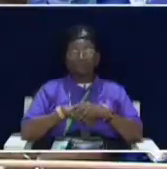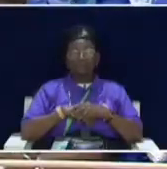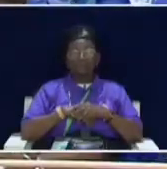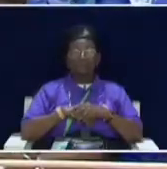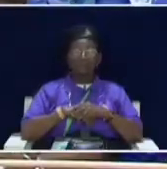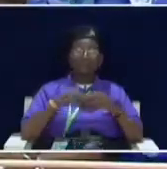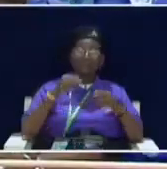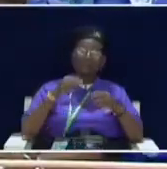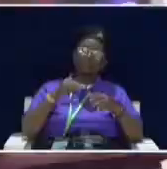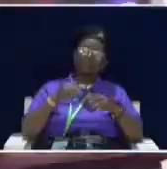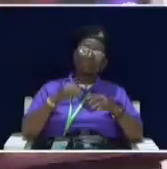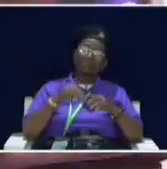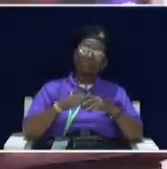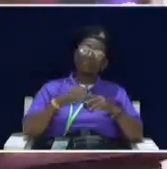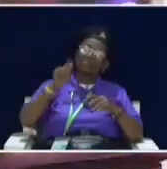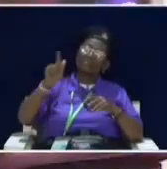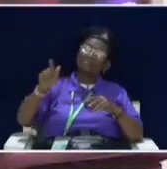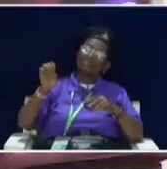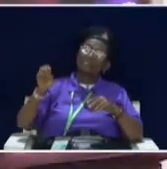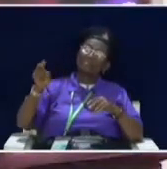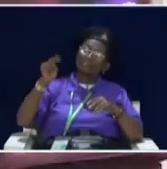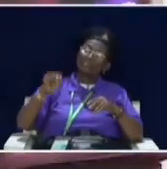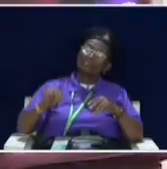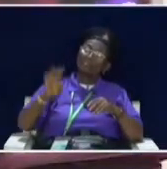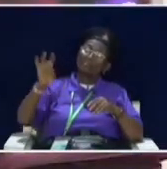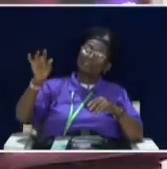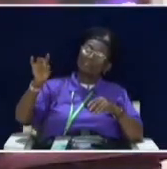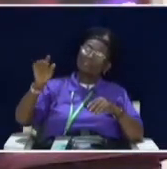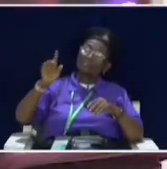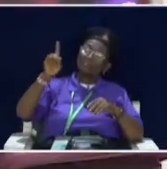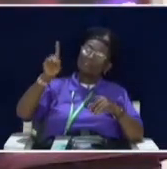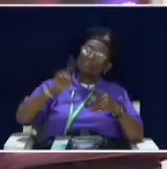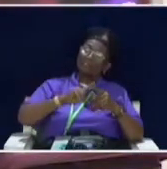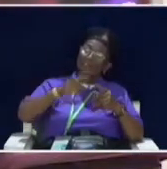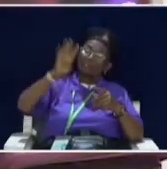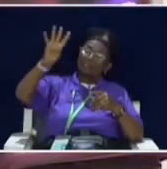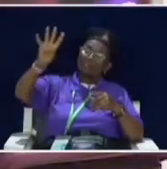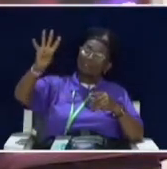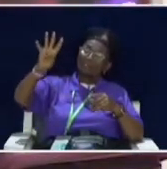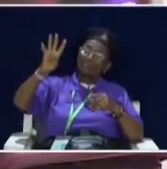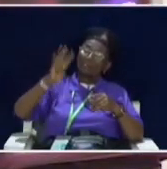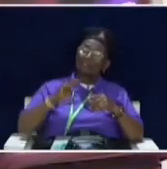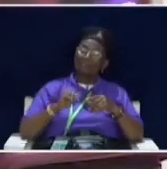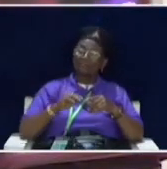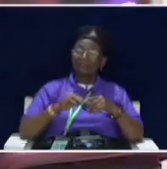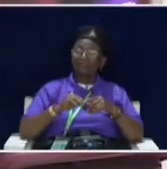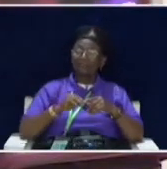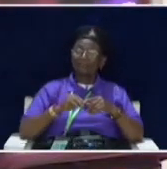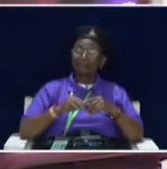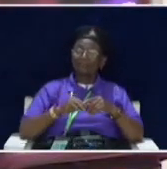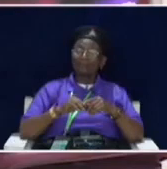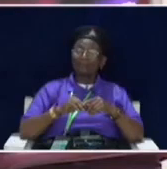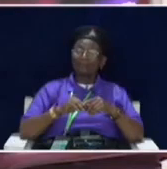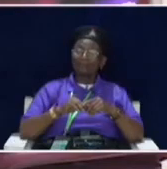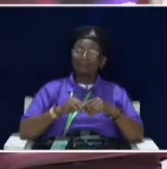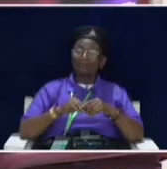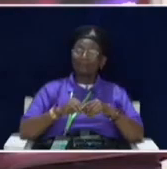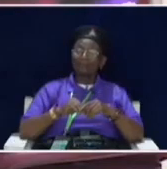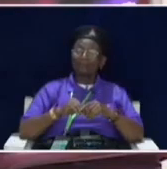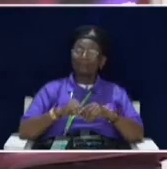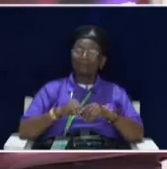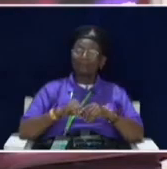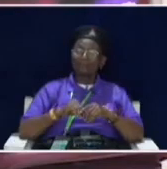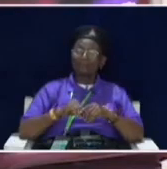In Genesis 18, 1 to 4. Genesis, ori keji dilogun ese kini. 1 to 14.